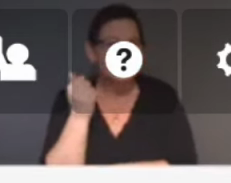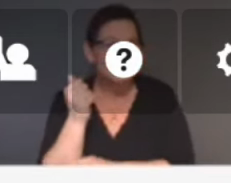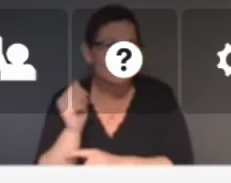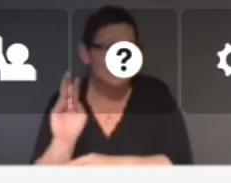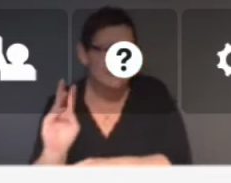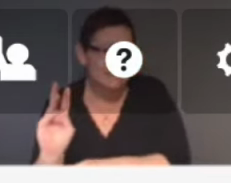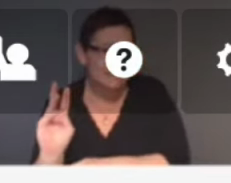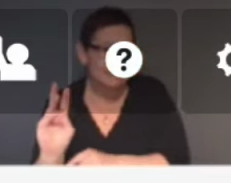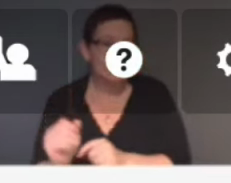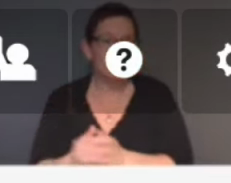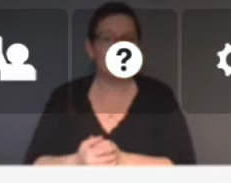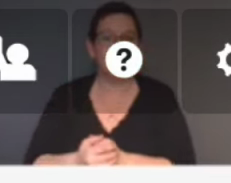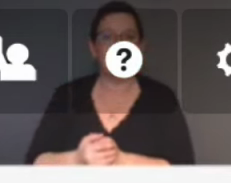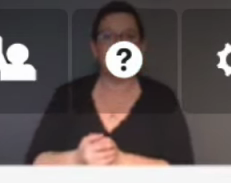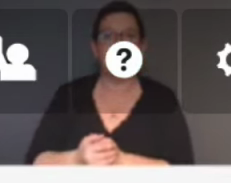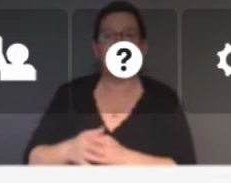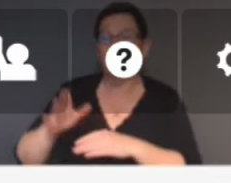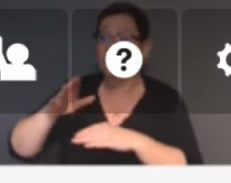to